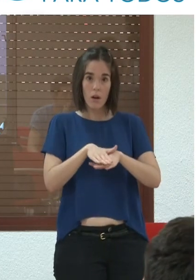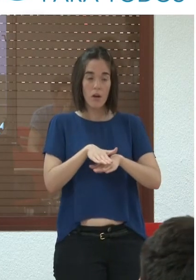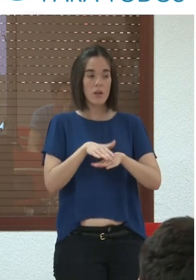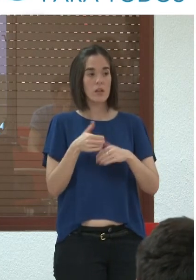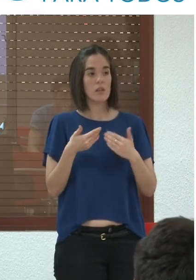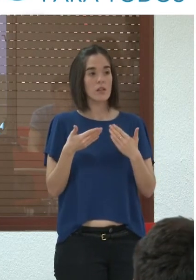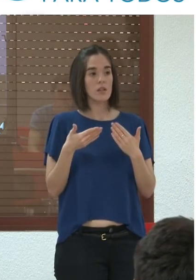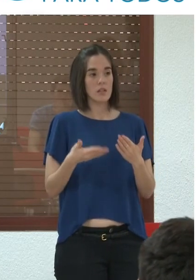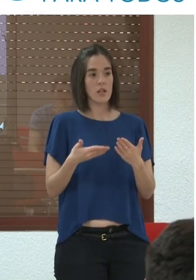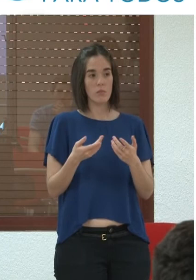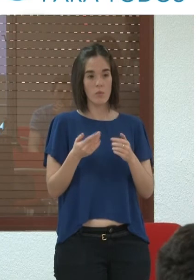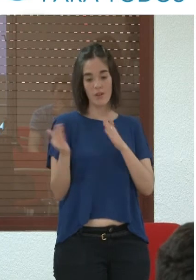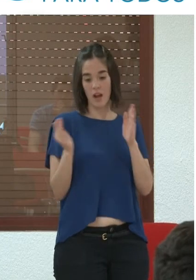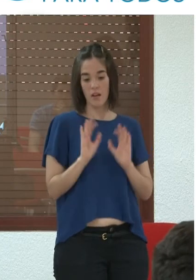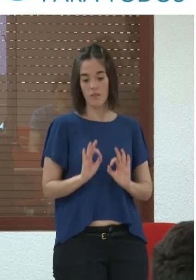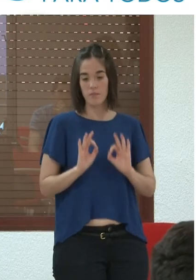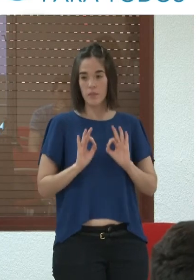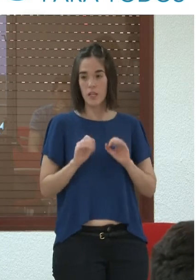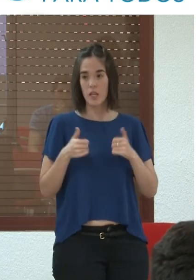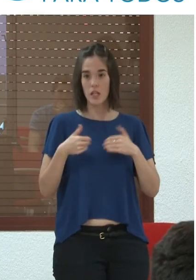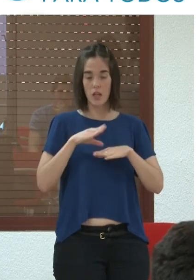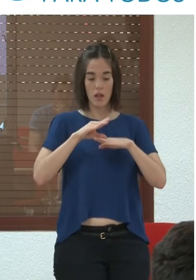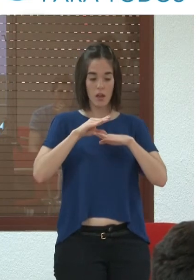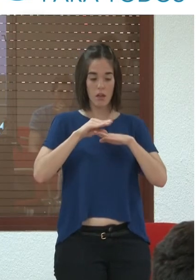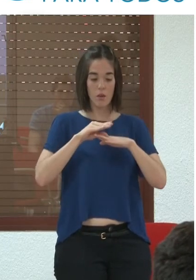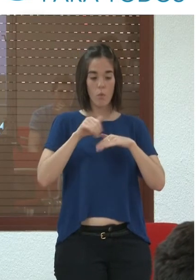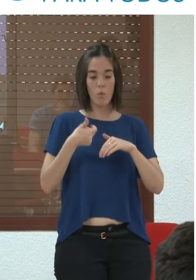facilitate the action of putting the foot on the floor.